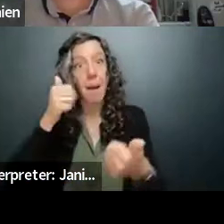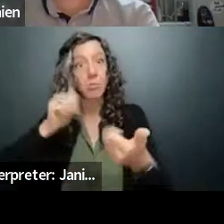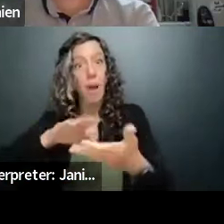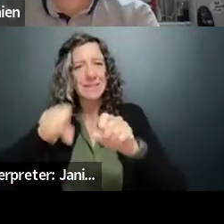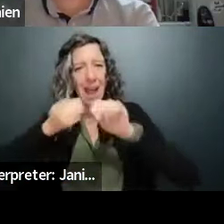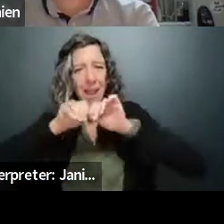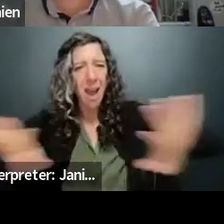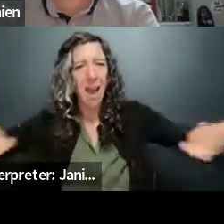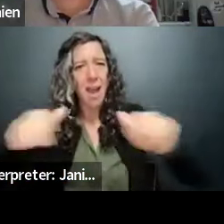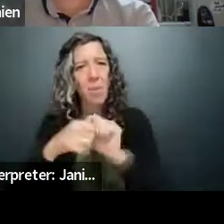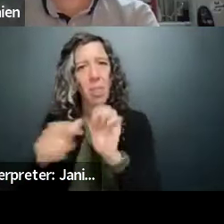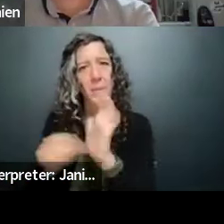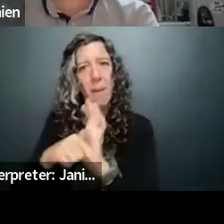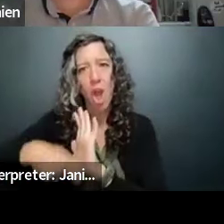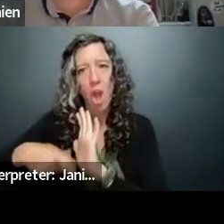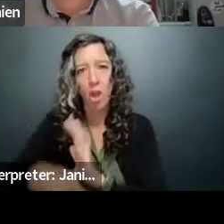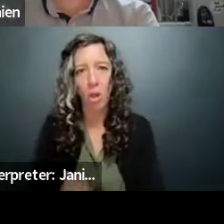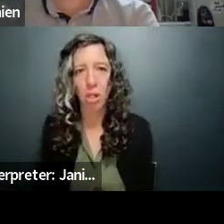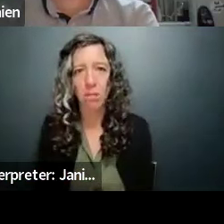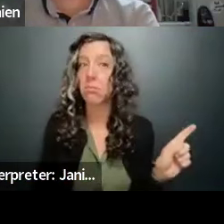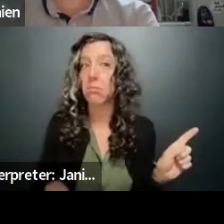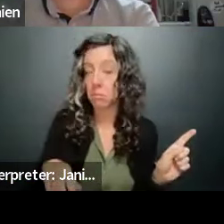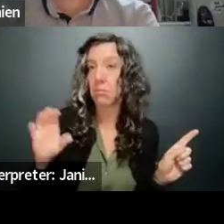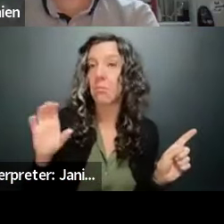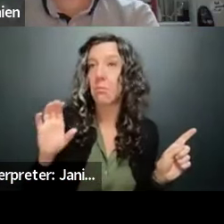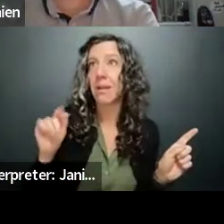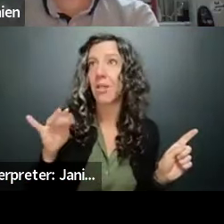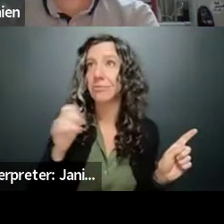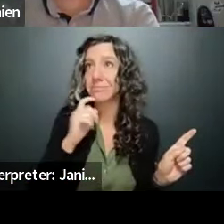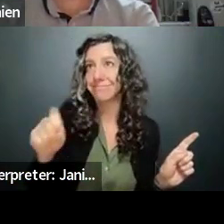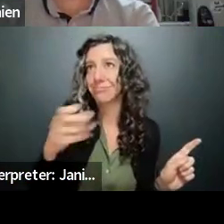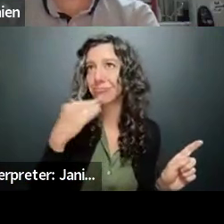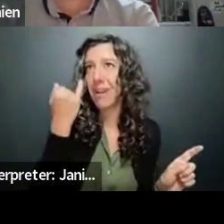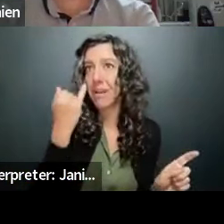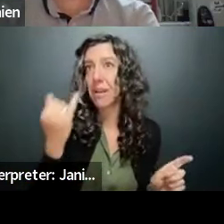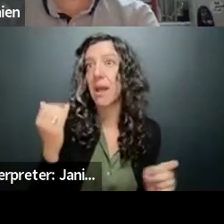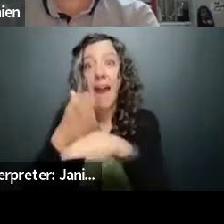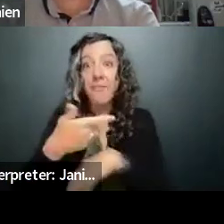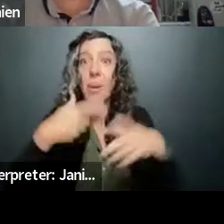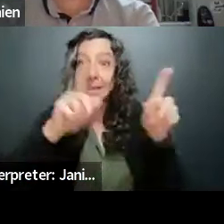Yeah, good idea. So once we have that, write it and promote it.